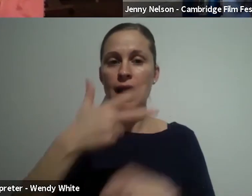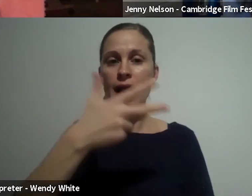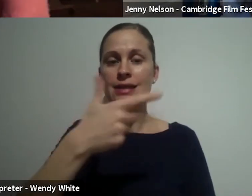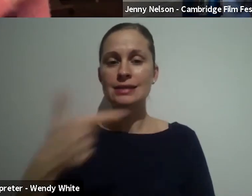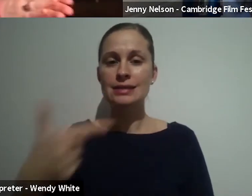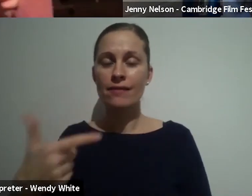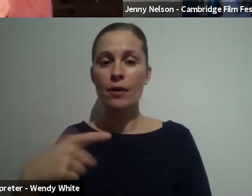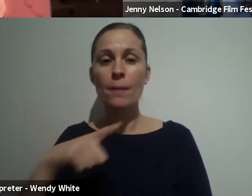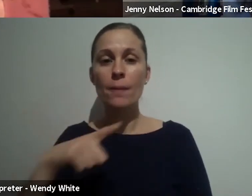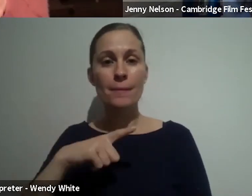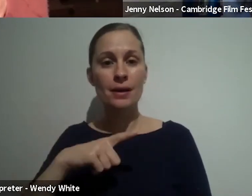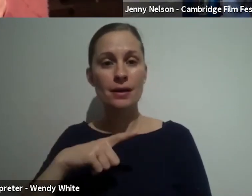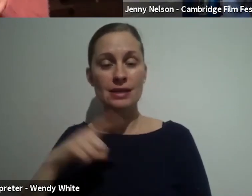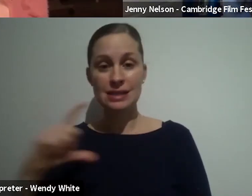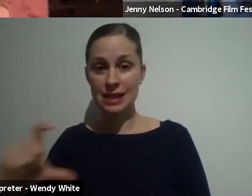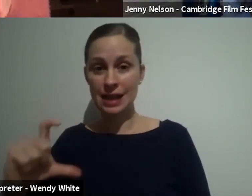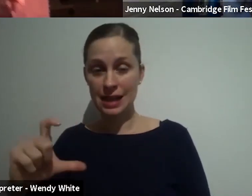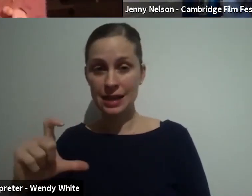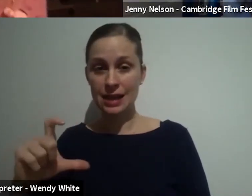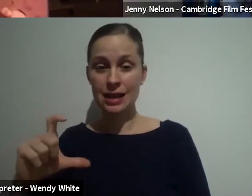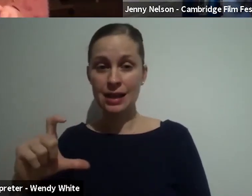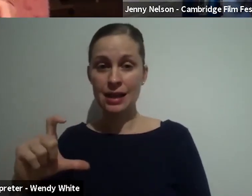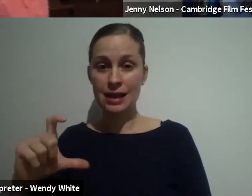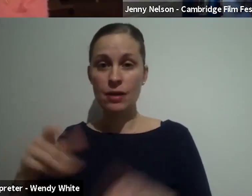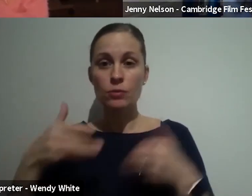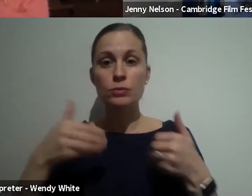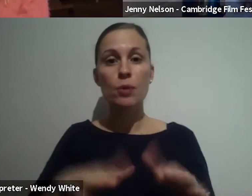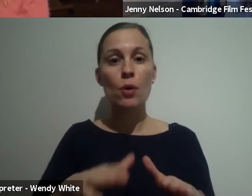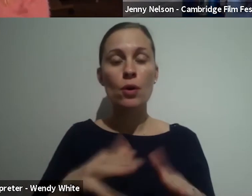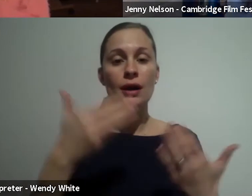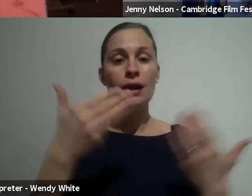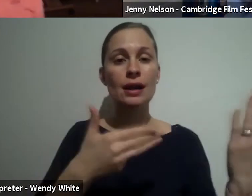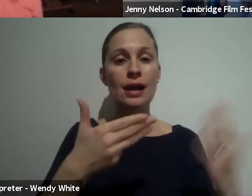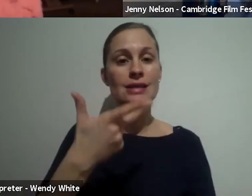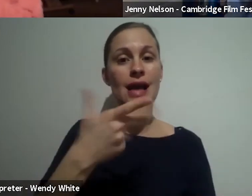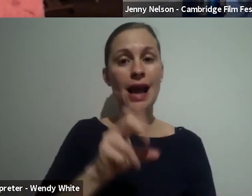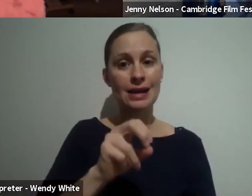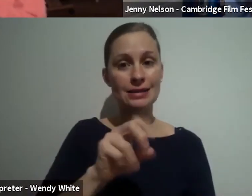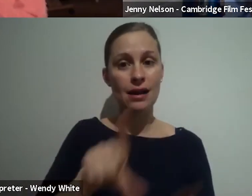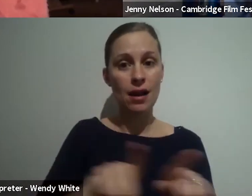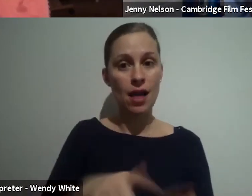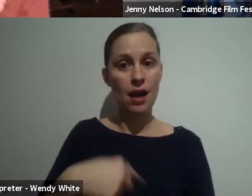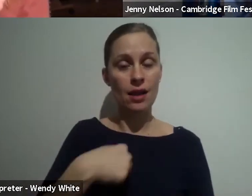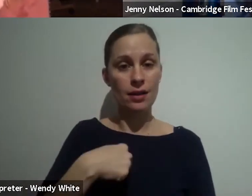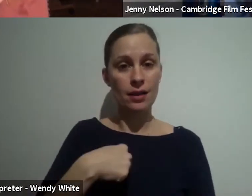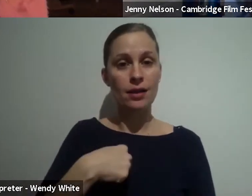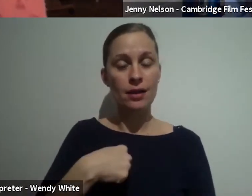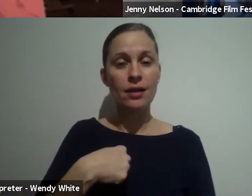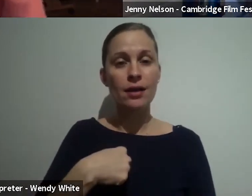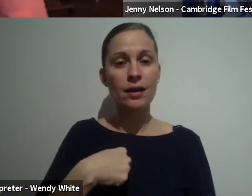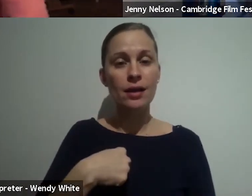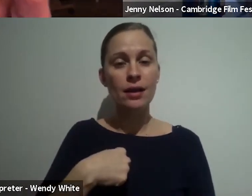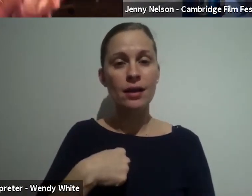was supposed to be born in the year 1980, like myself. Right. So this kind